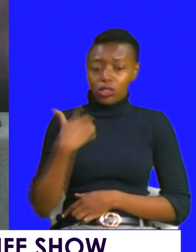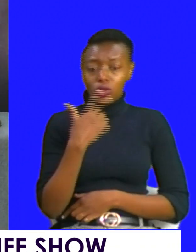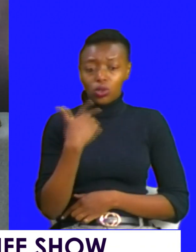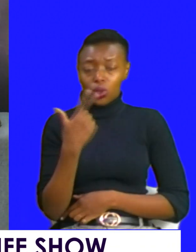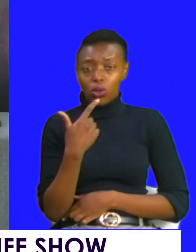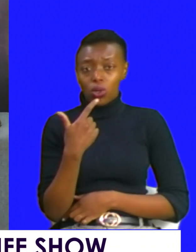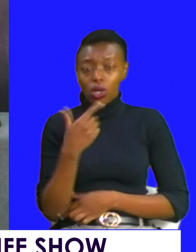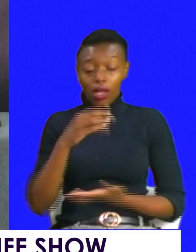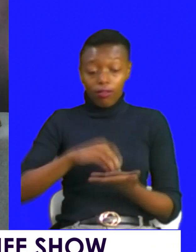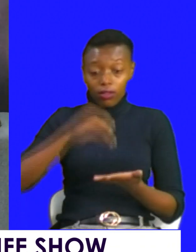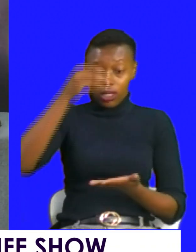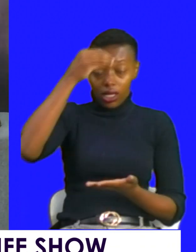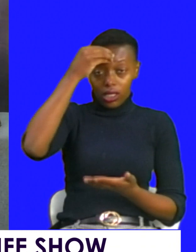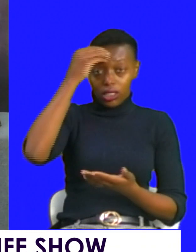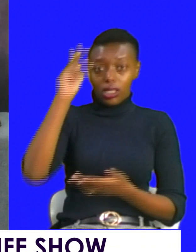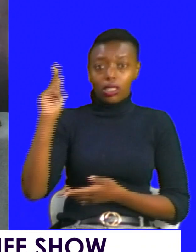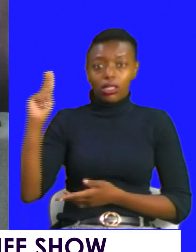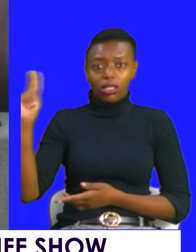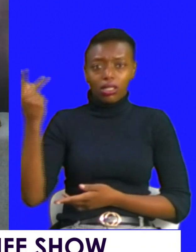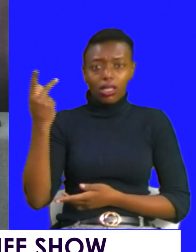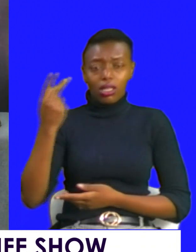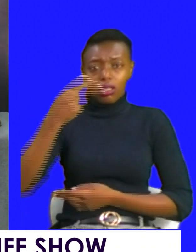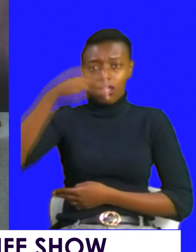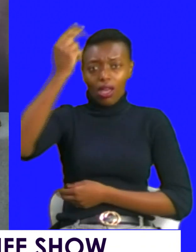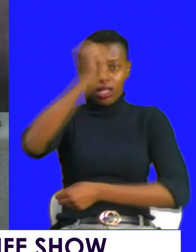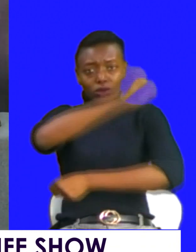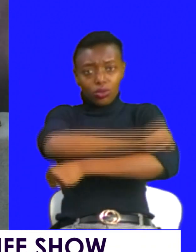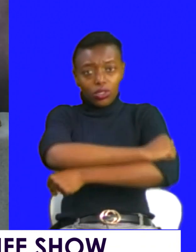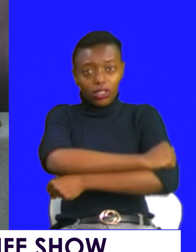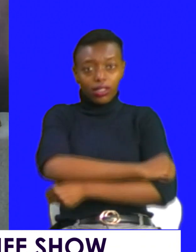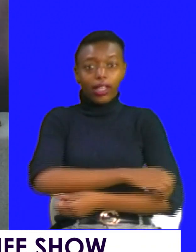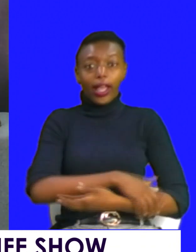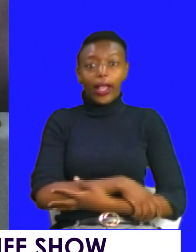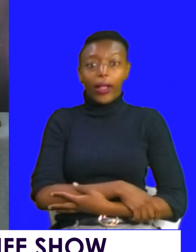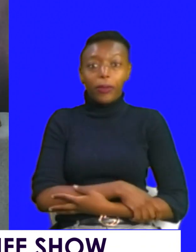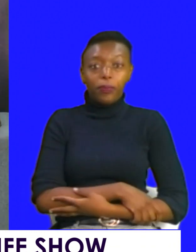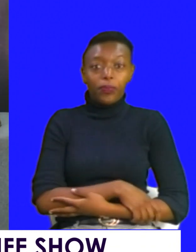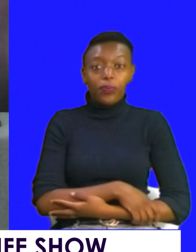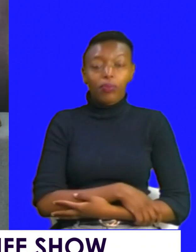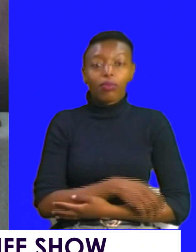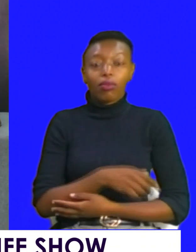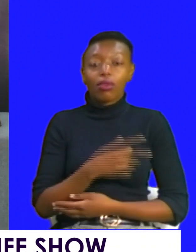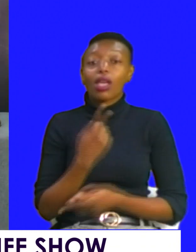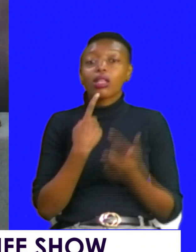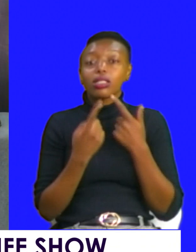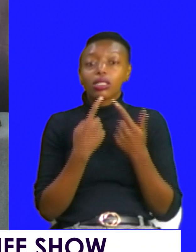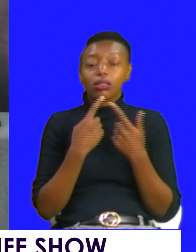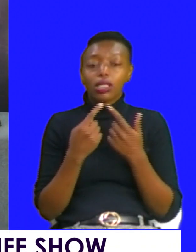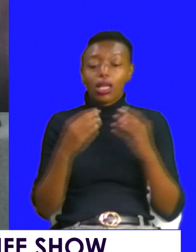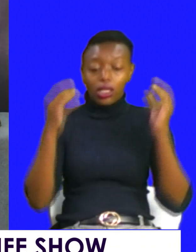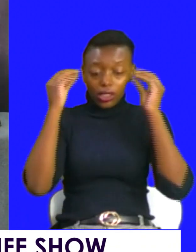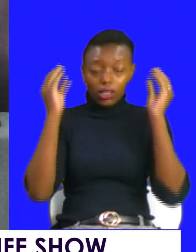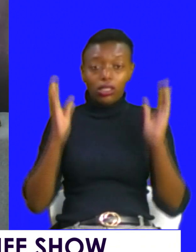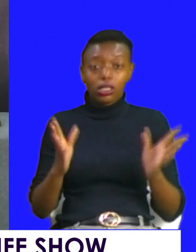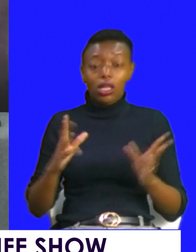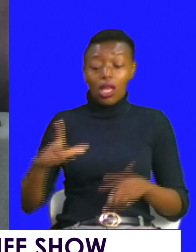School? I think. Yes, Kenya High School, one of the best schools in went Kenya. there. Yes. She used to tell me that the principal used to tell them that ladies